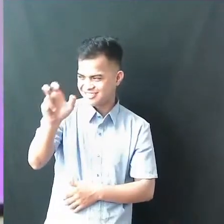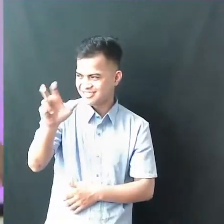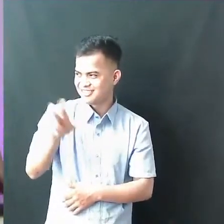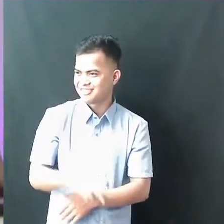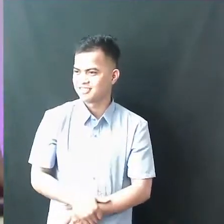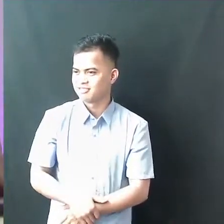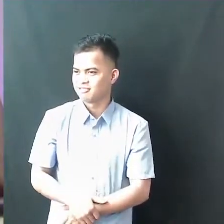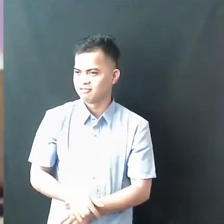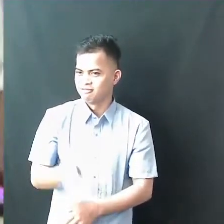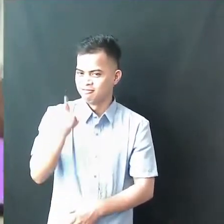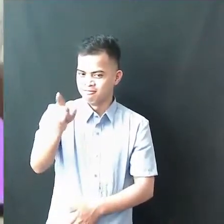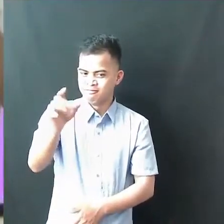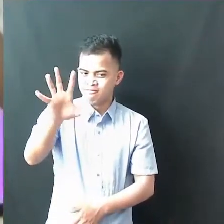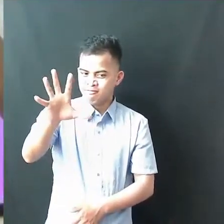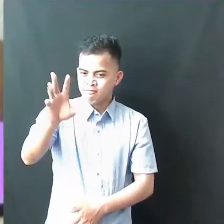and